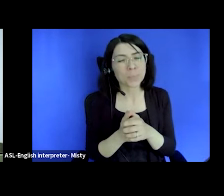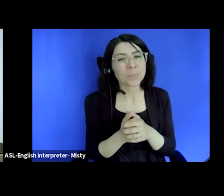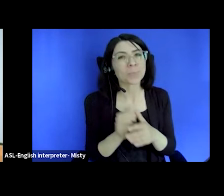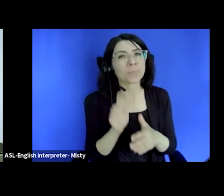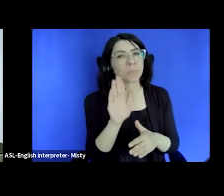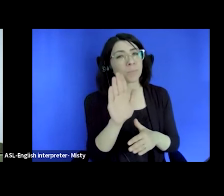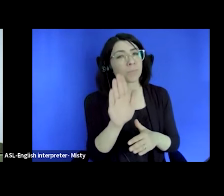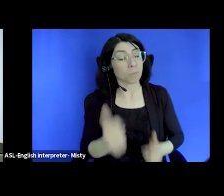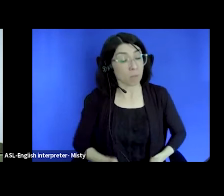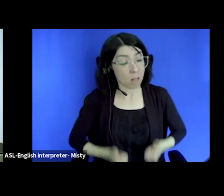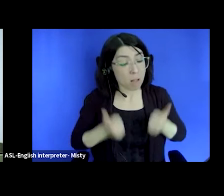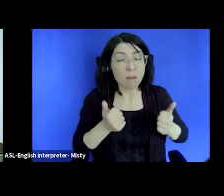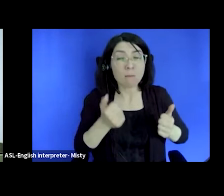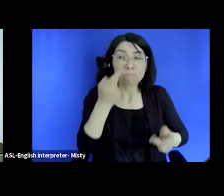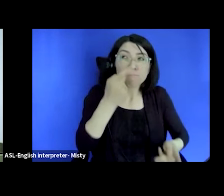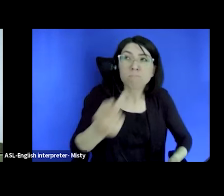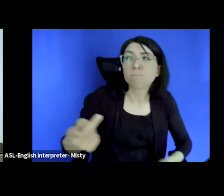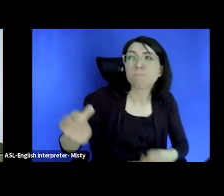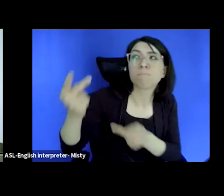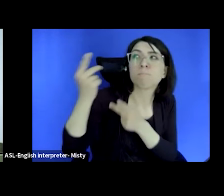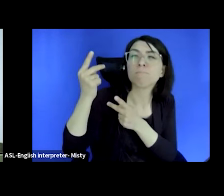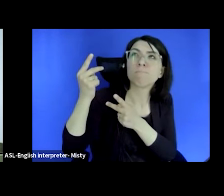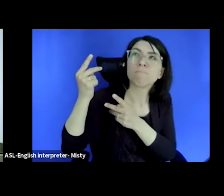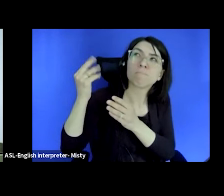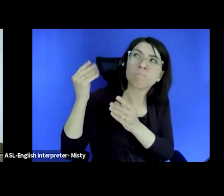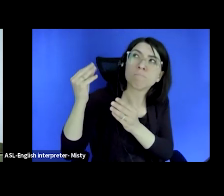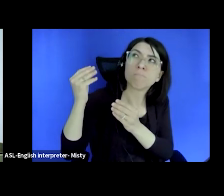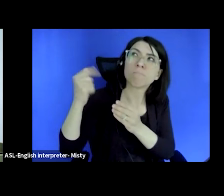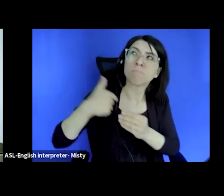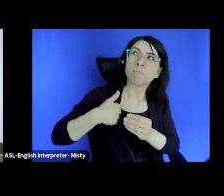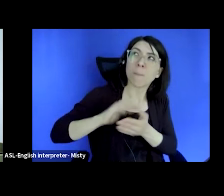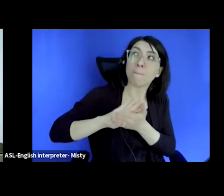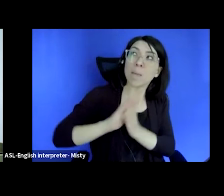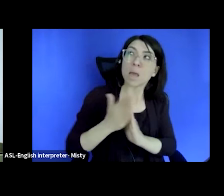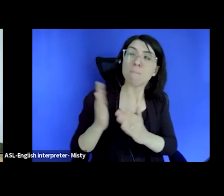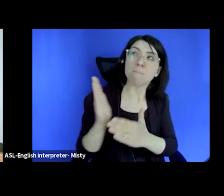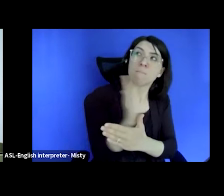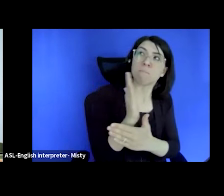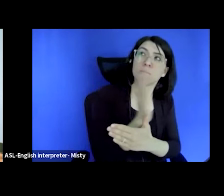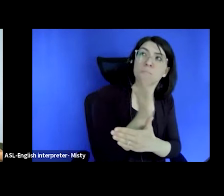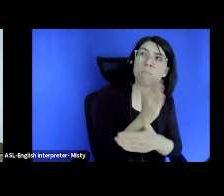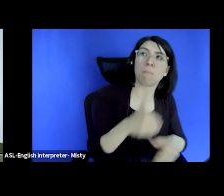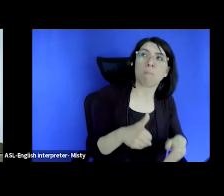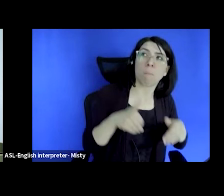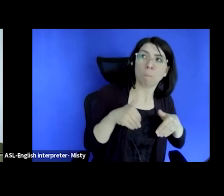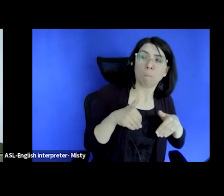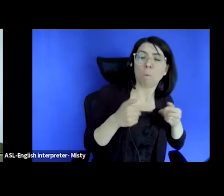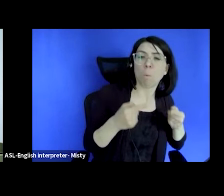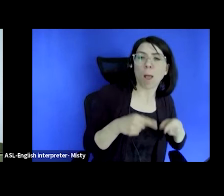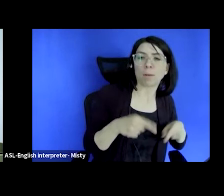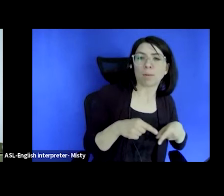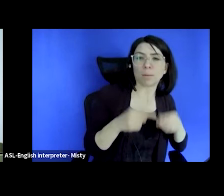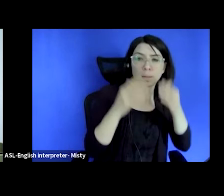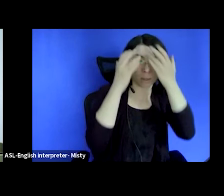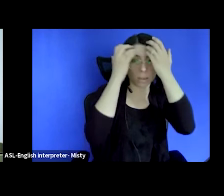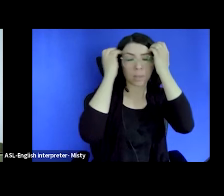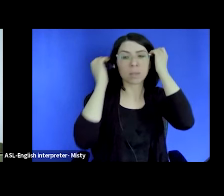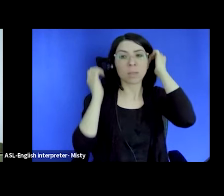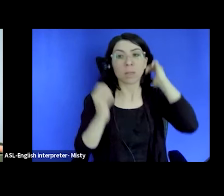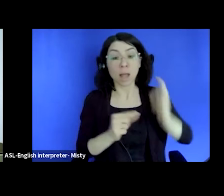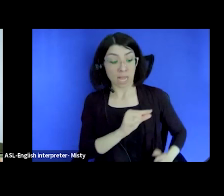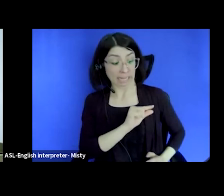look back into situations that might have shaped us to become more passive communicators. Why is it that we give so much power to that feelings of